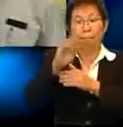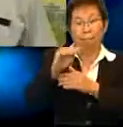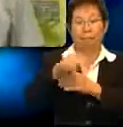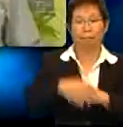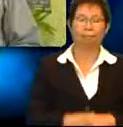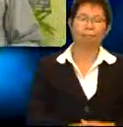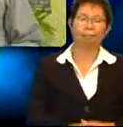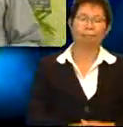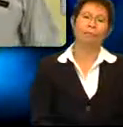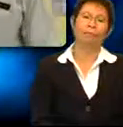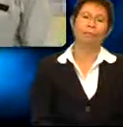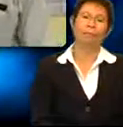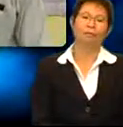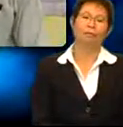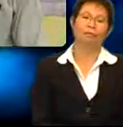cm.